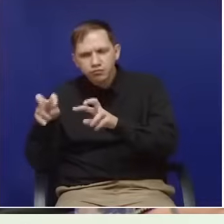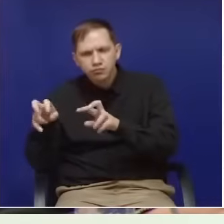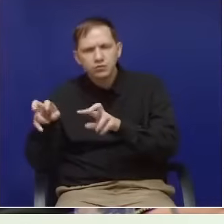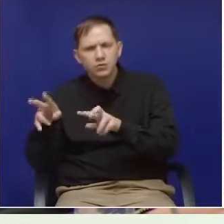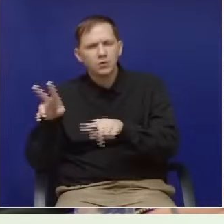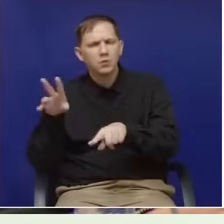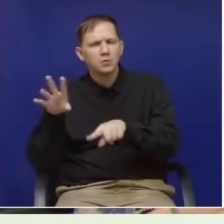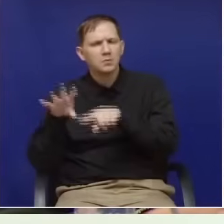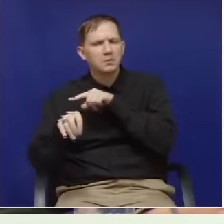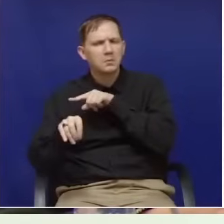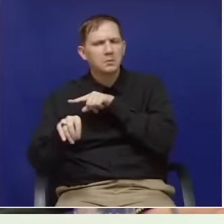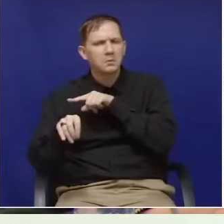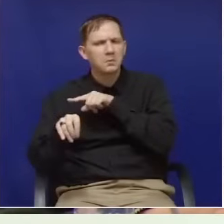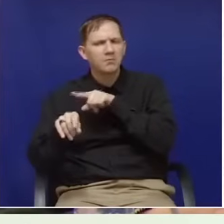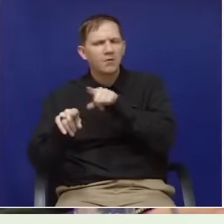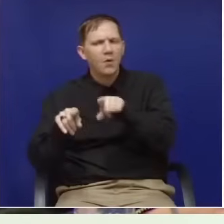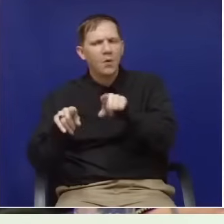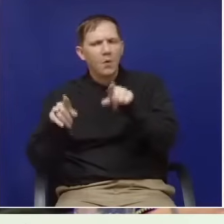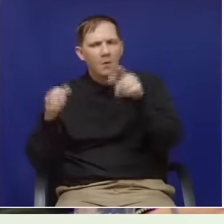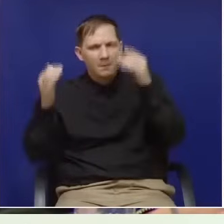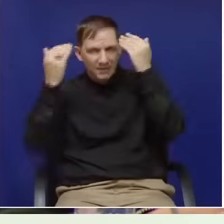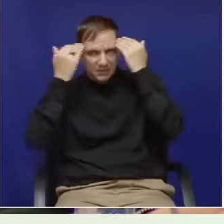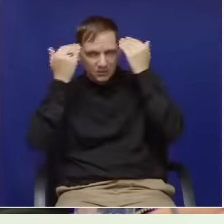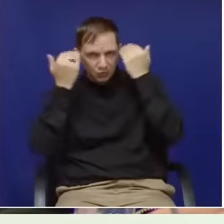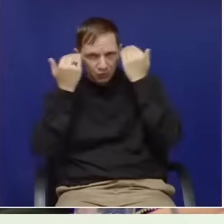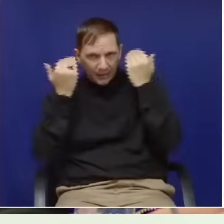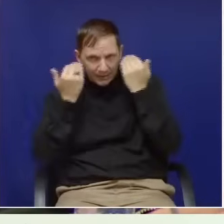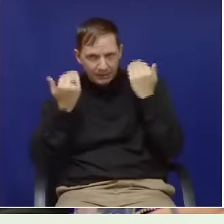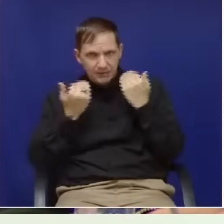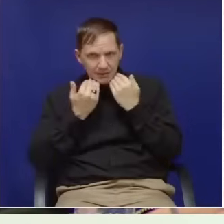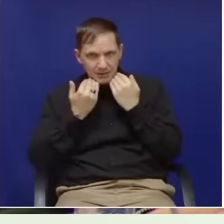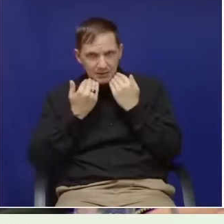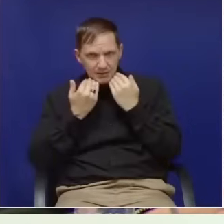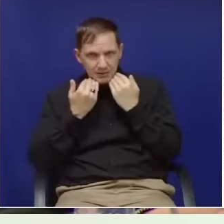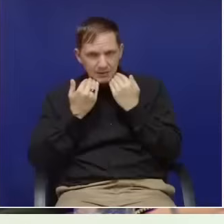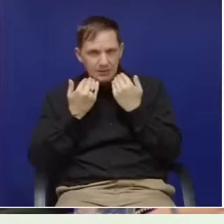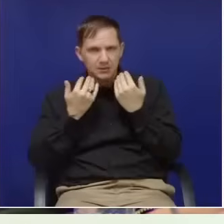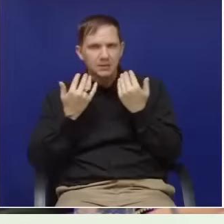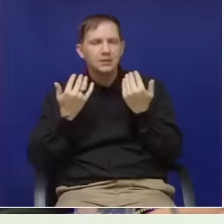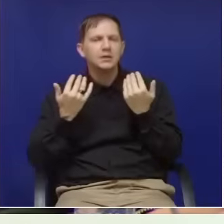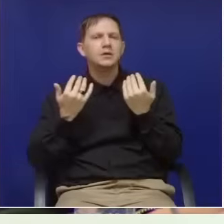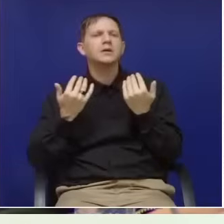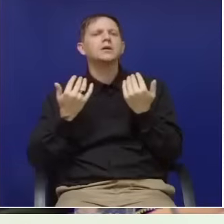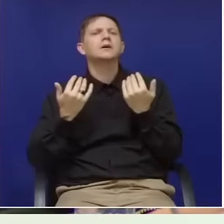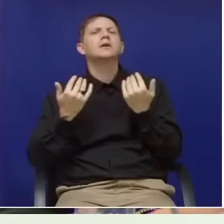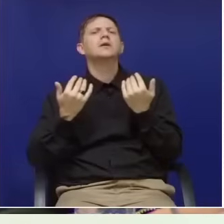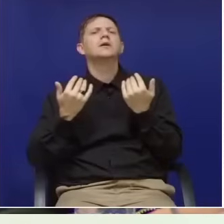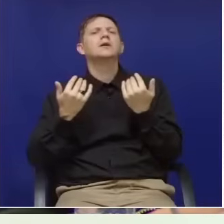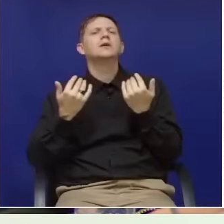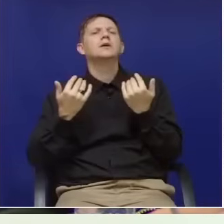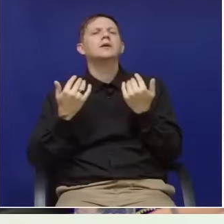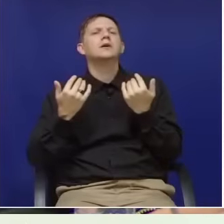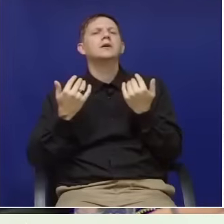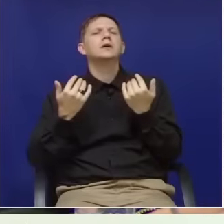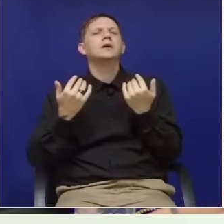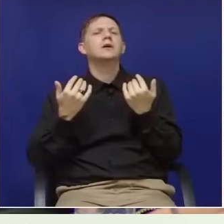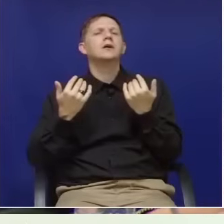the magistrates, and whether you are able to give